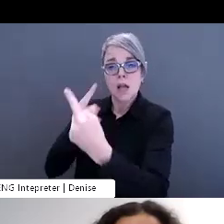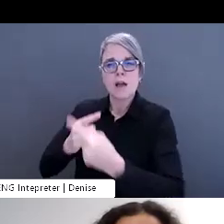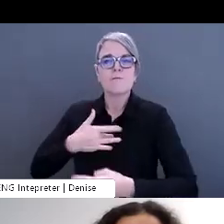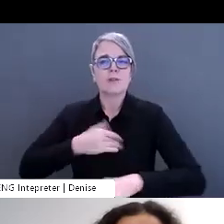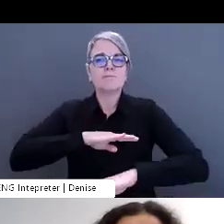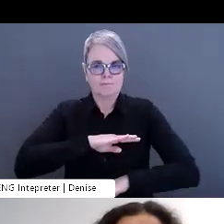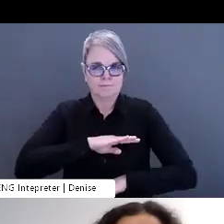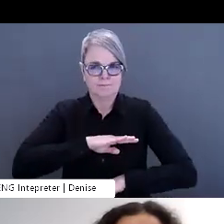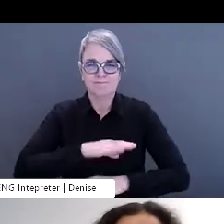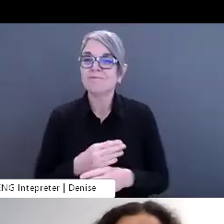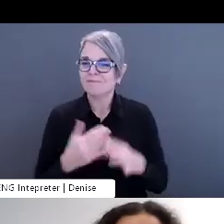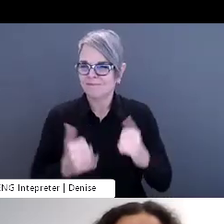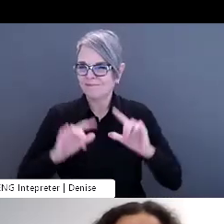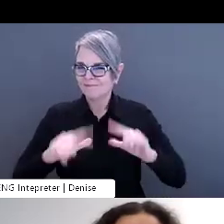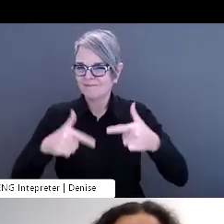Okay.